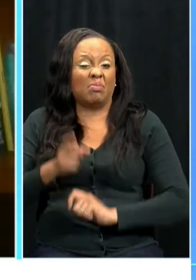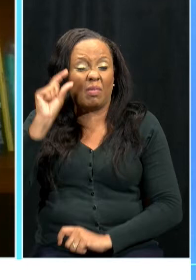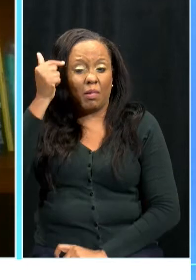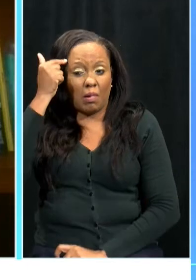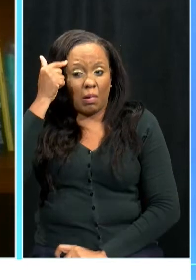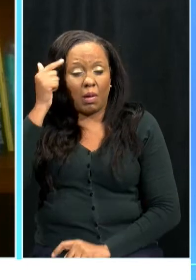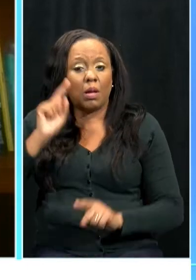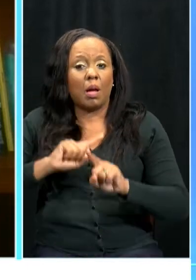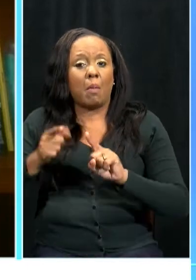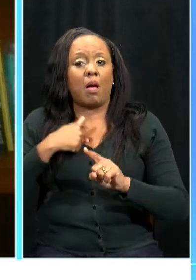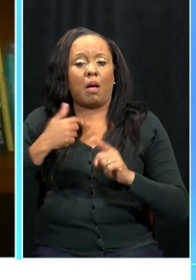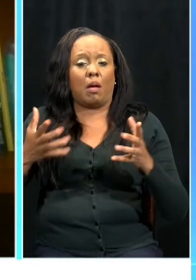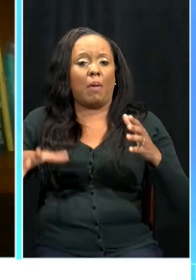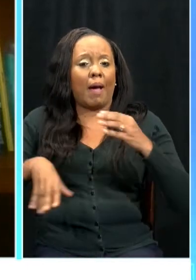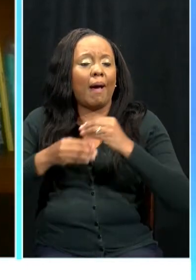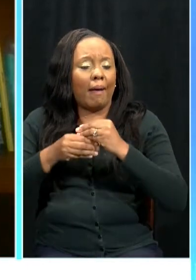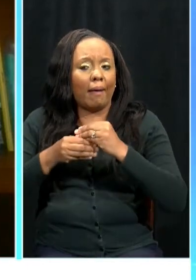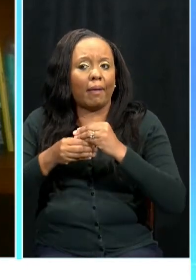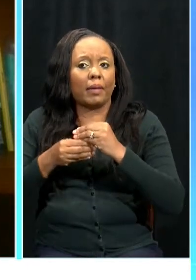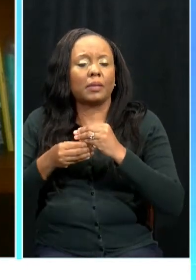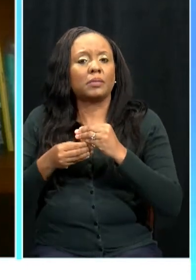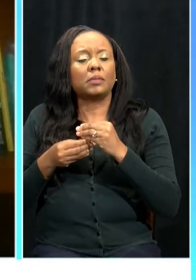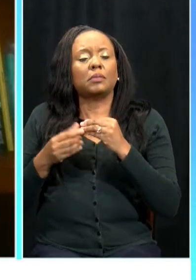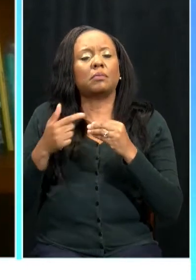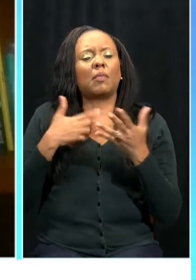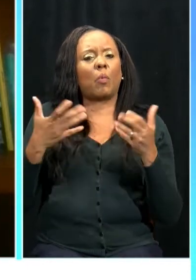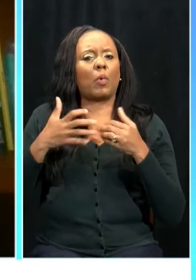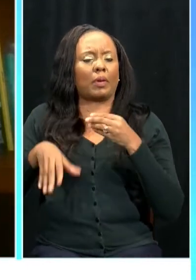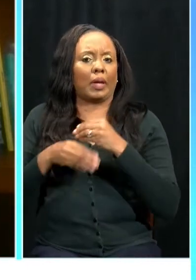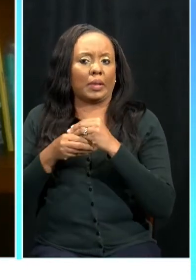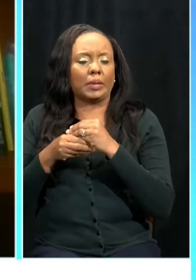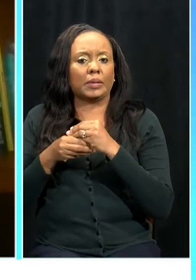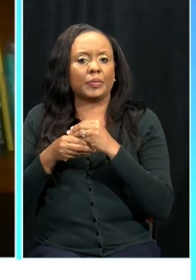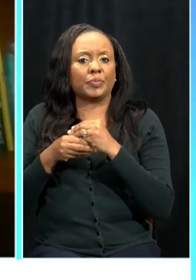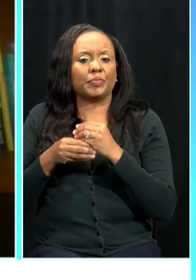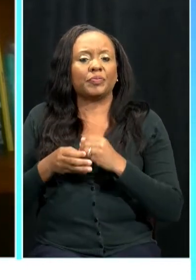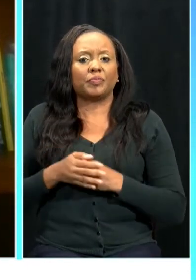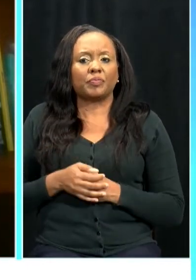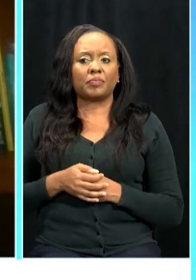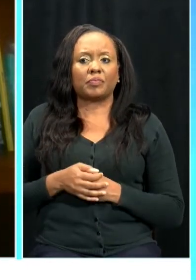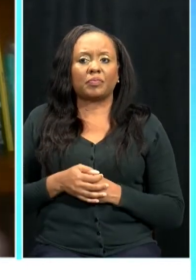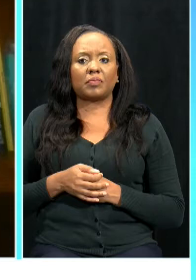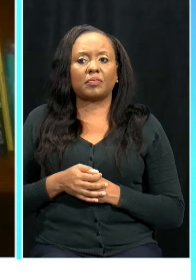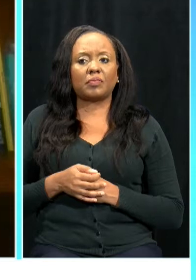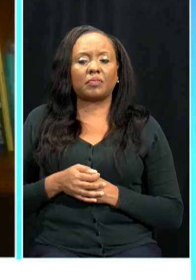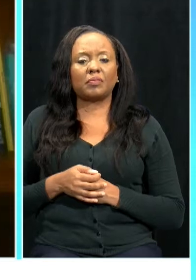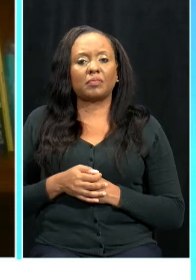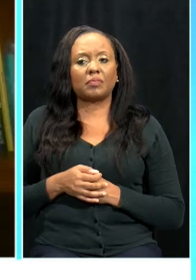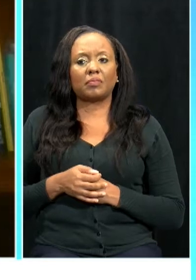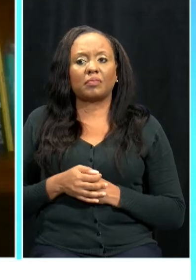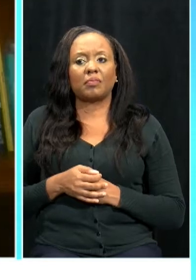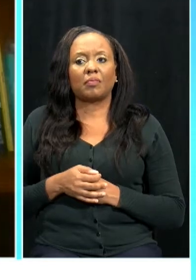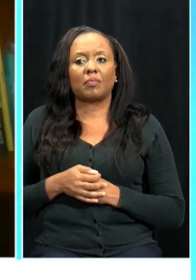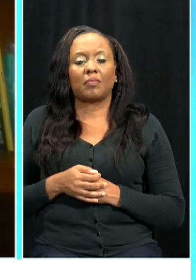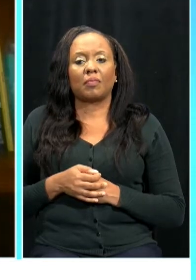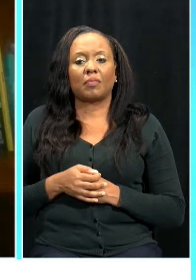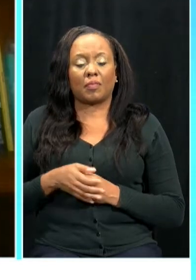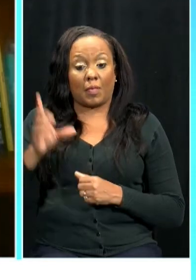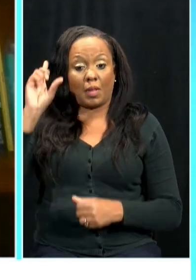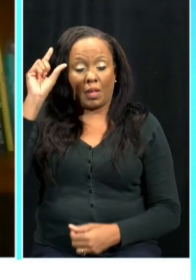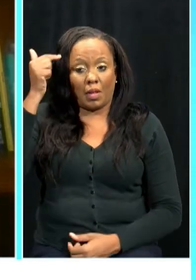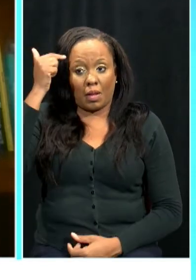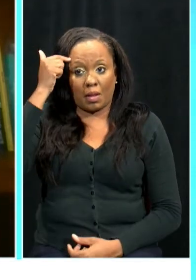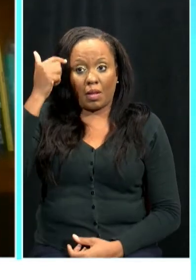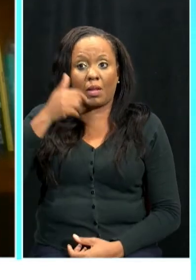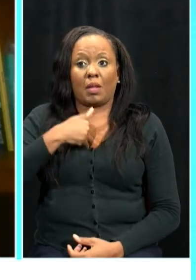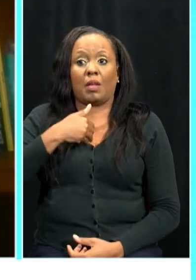arguing, and what I was trying to say in my introduction, was that what it has done. In other words, I had 30 seats, and I had